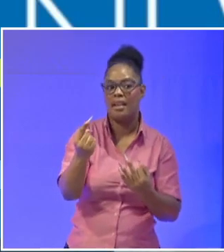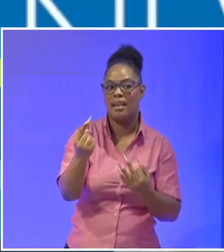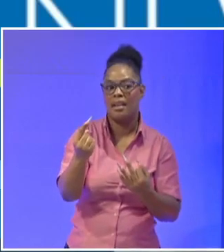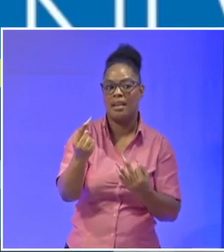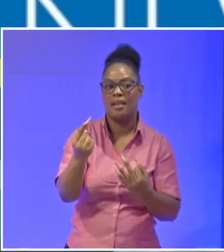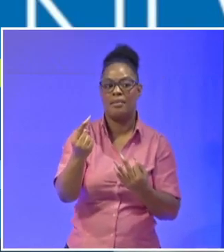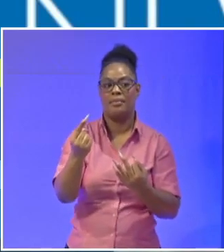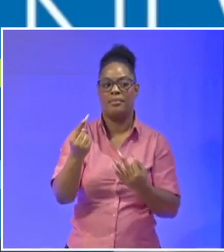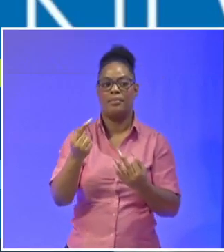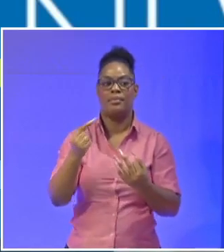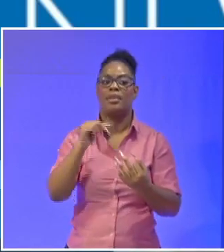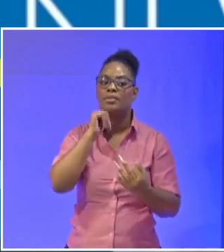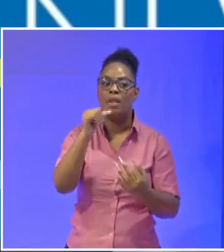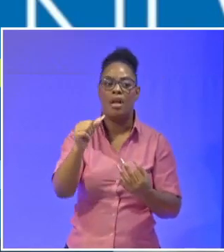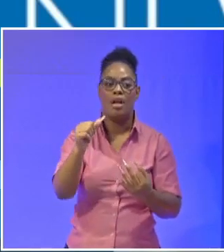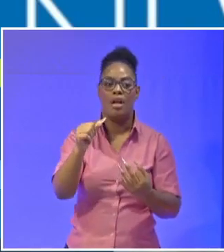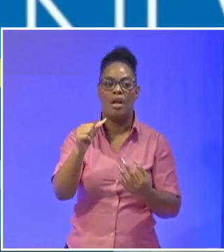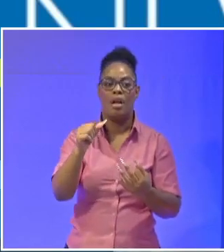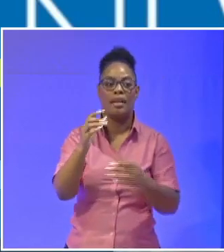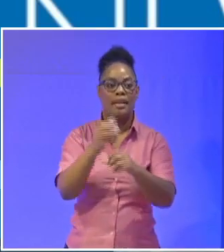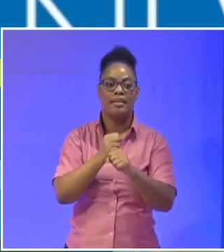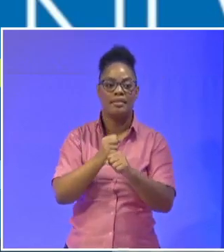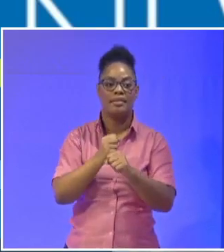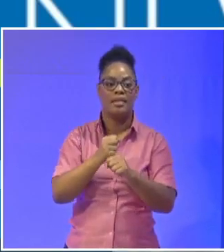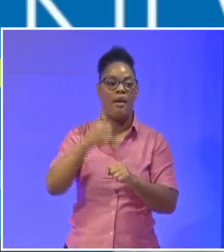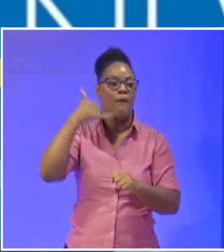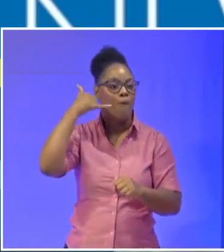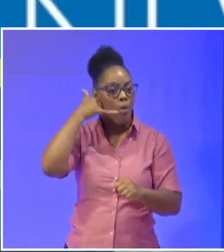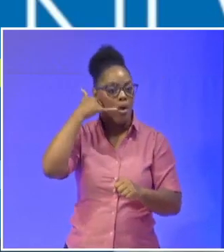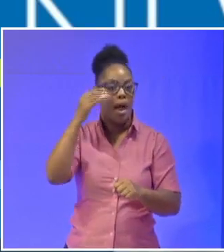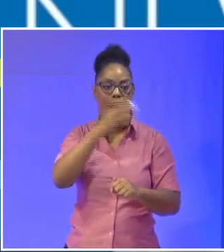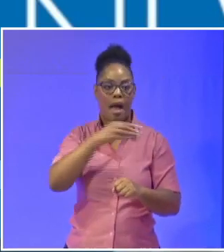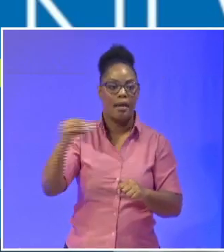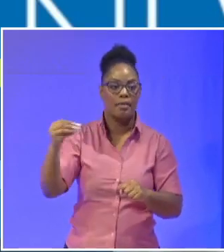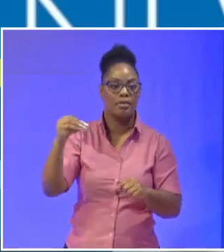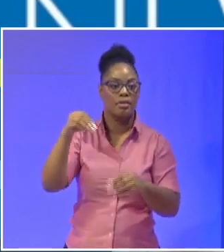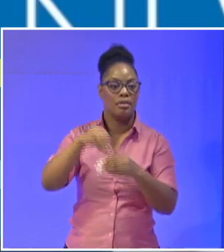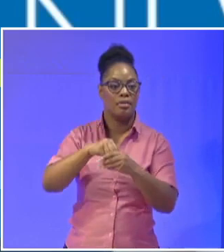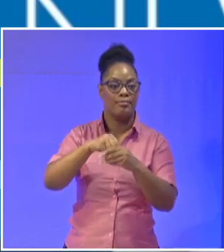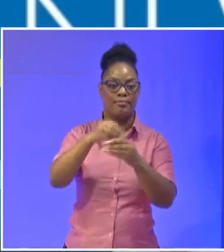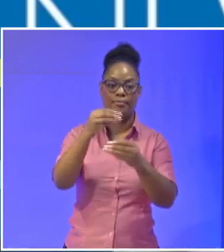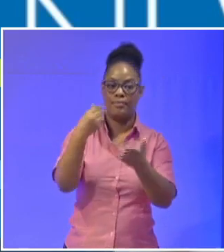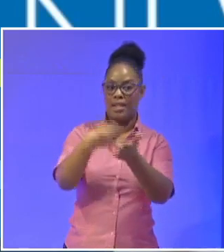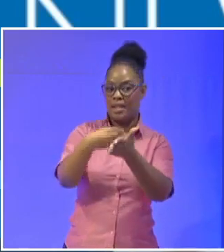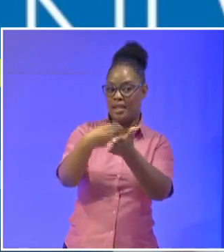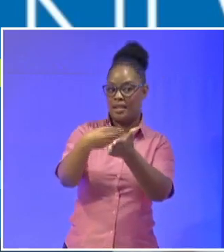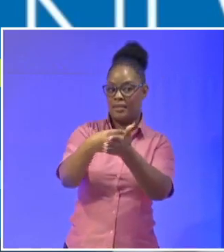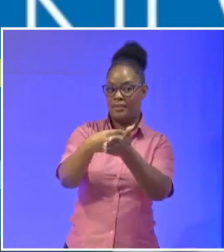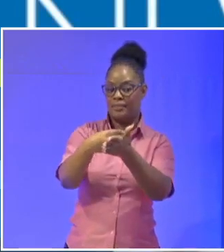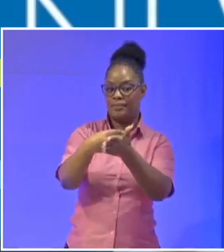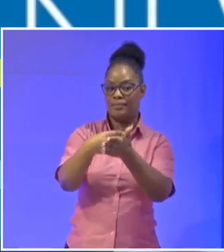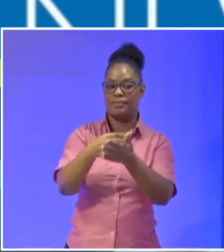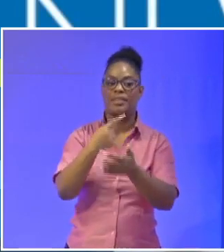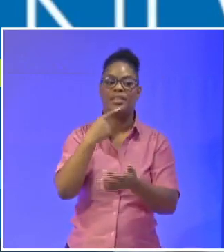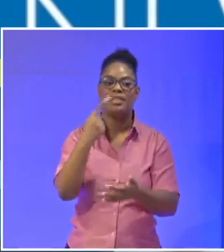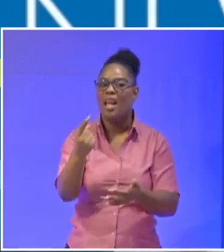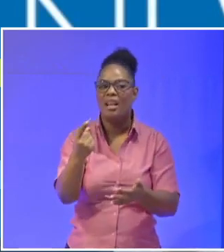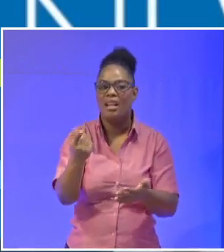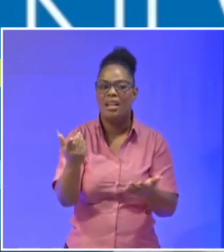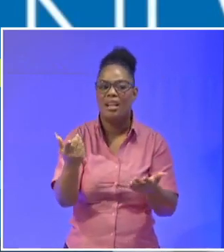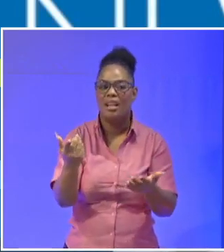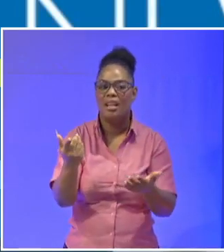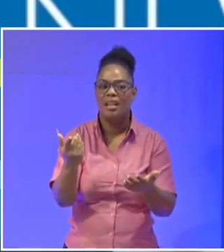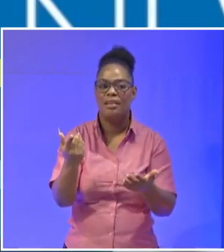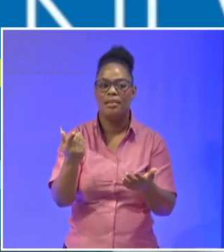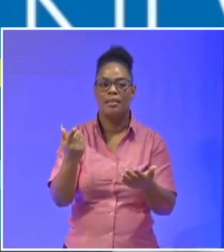not received his cell phone and his wallet with money in it, and they said they are claiming that it has been